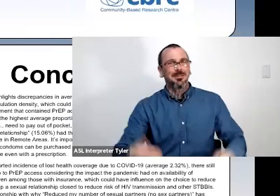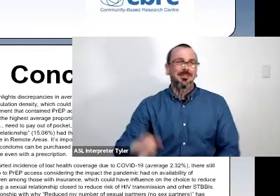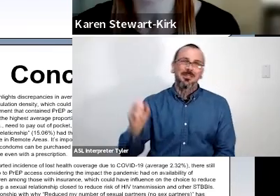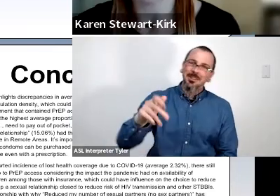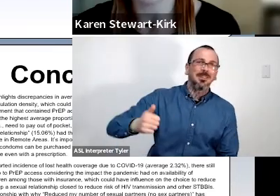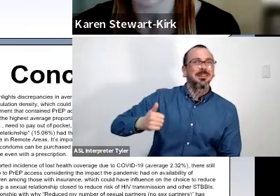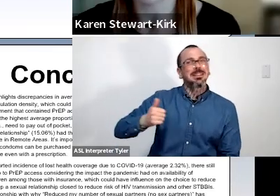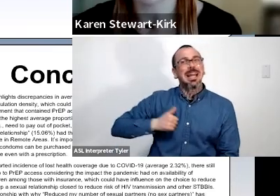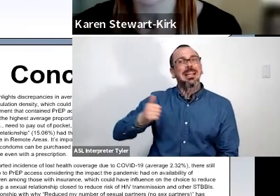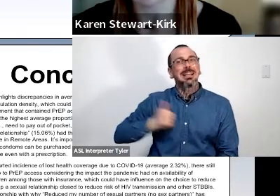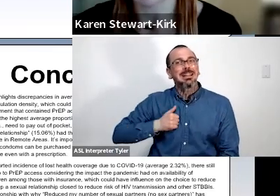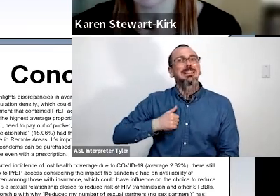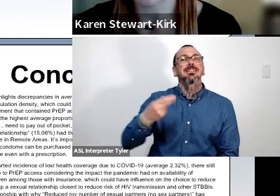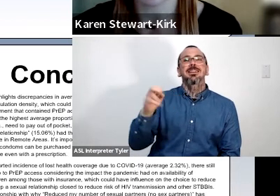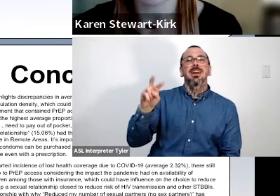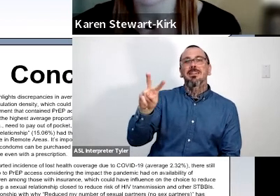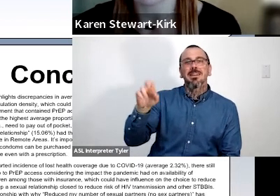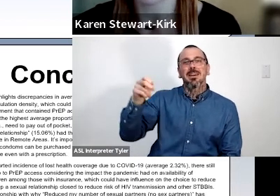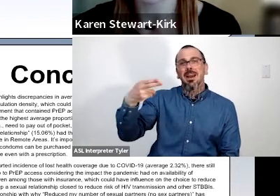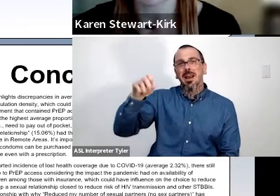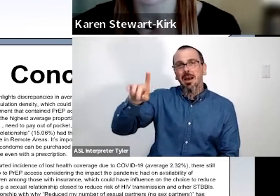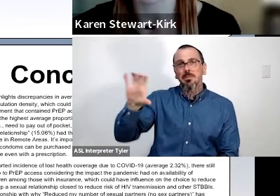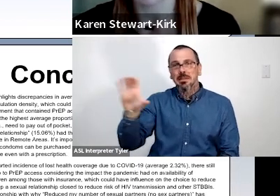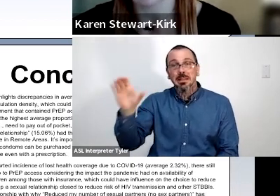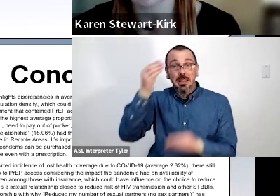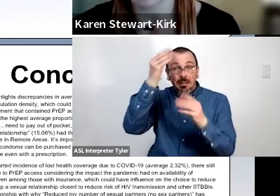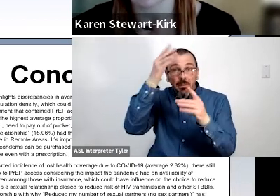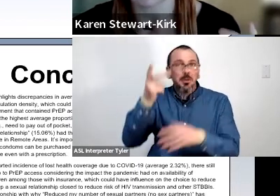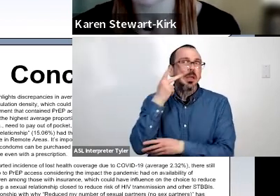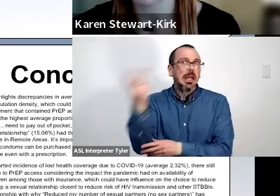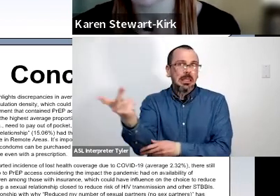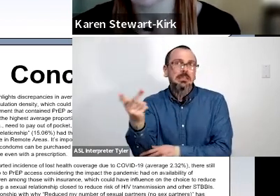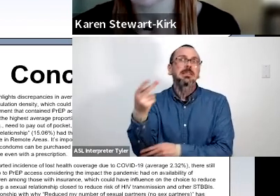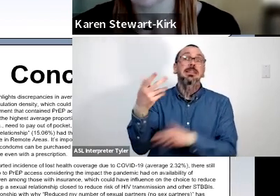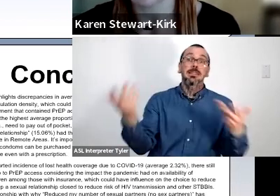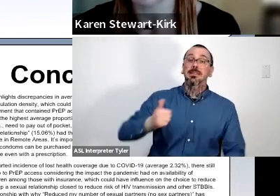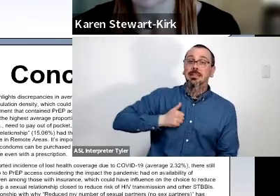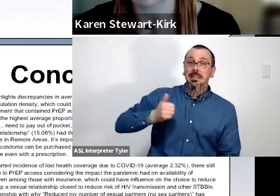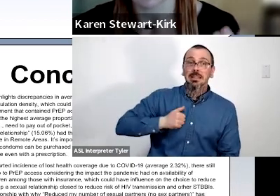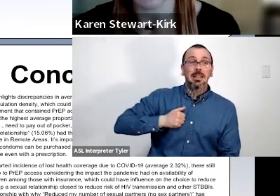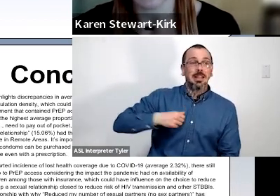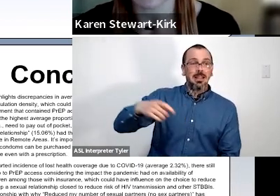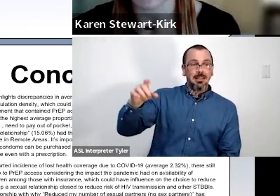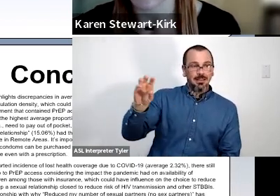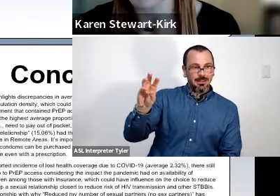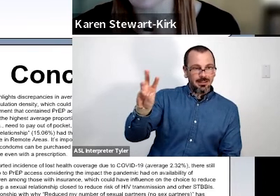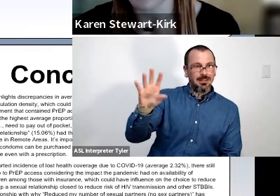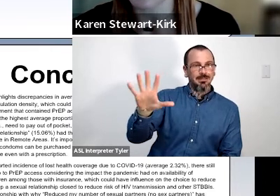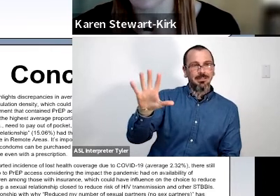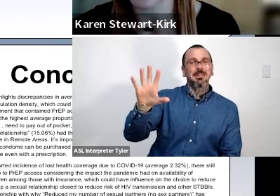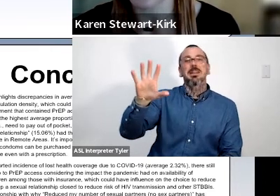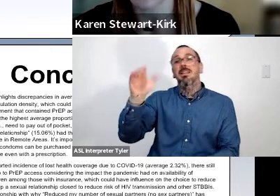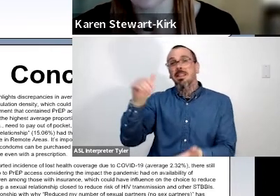source for HIV and hepatitis C information estimates 62,050 Canadians have human immunodeficiency virus or HIV, and of